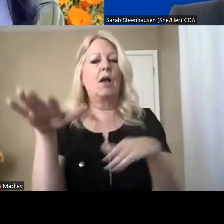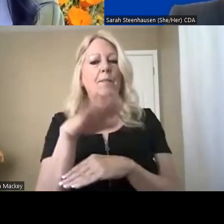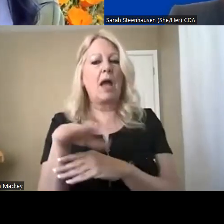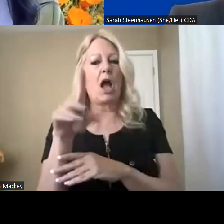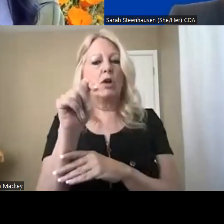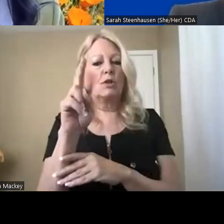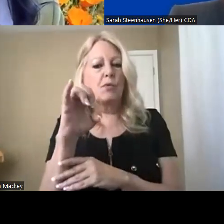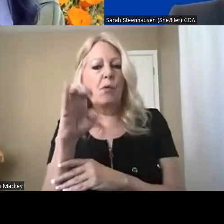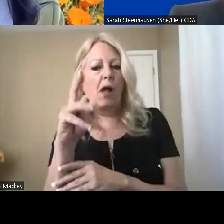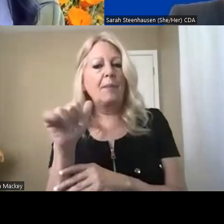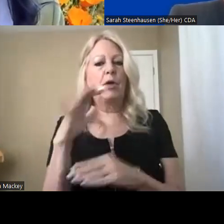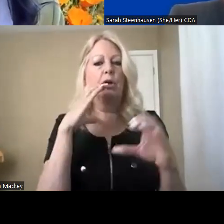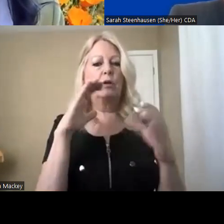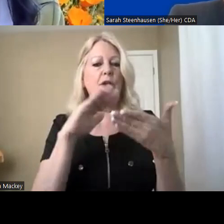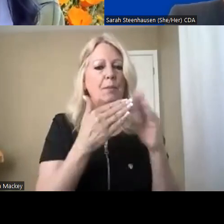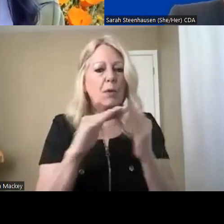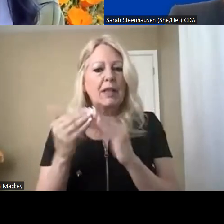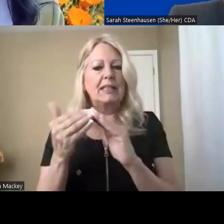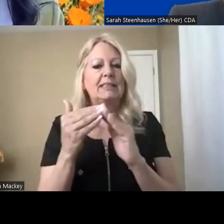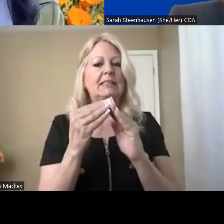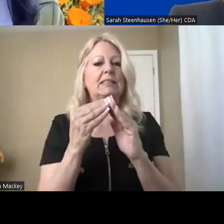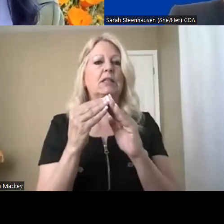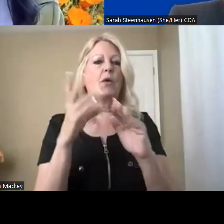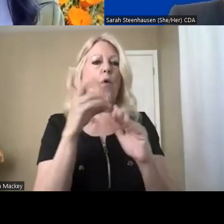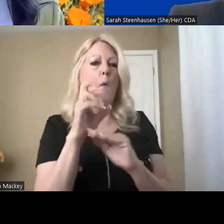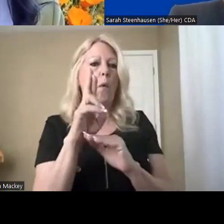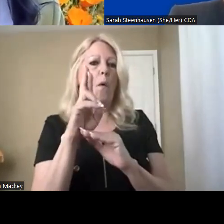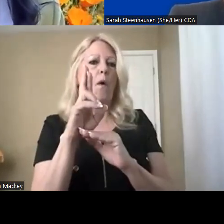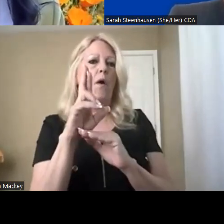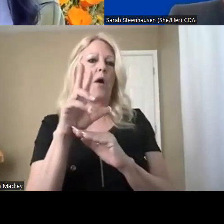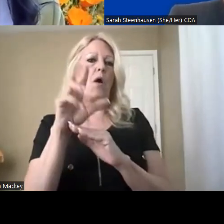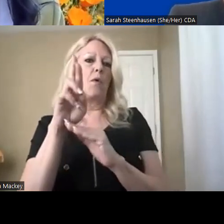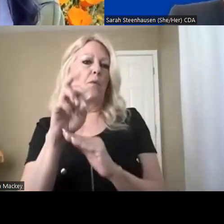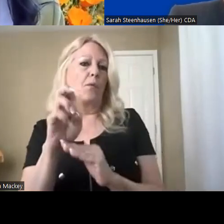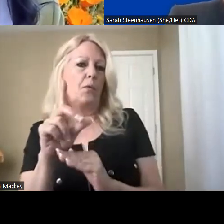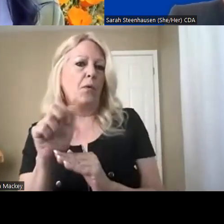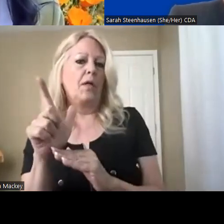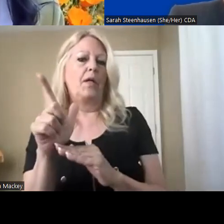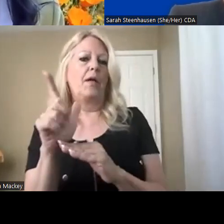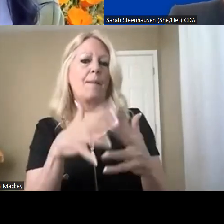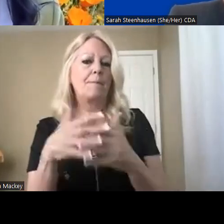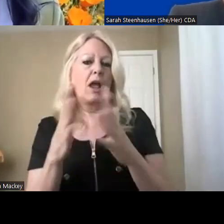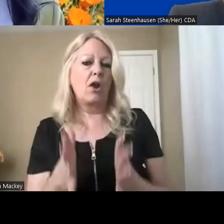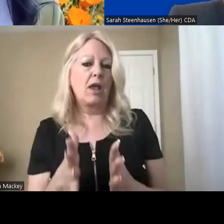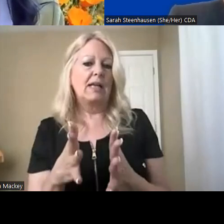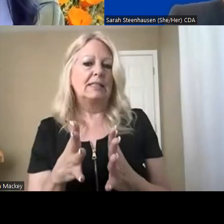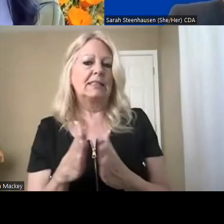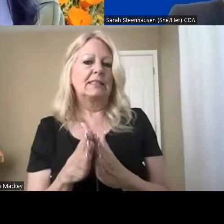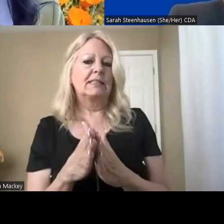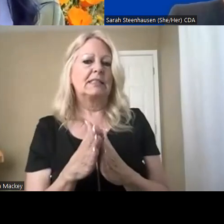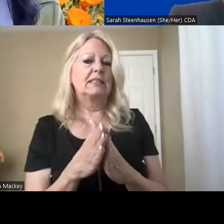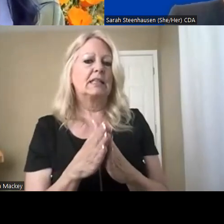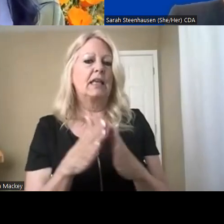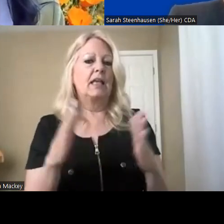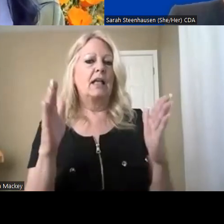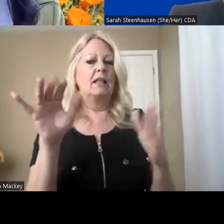And I think if there is a possibility to consider various intersections that hit these marks. Like, you know, a